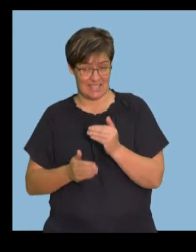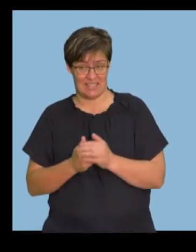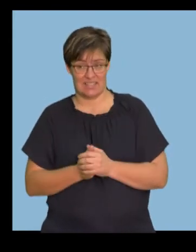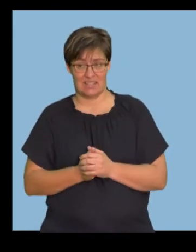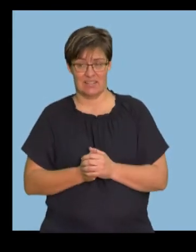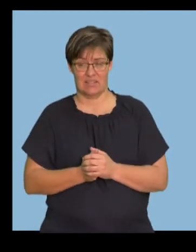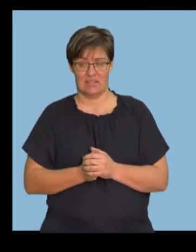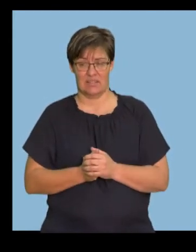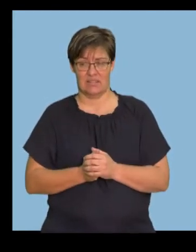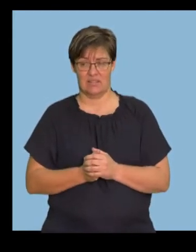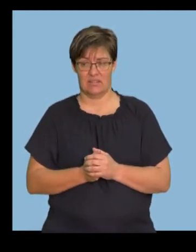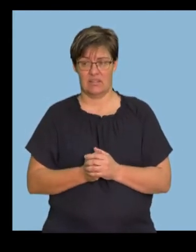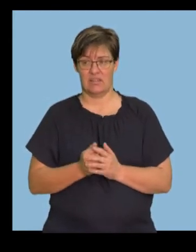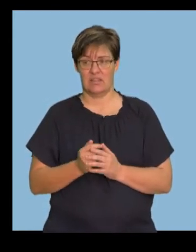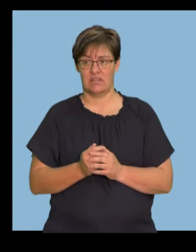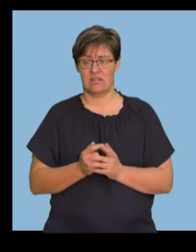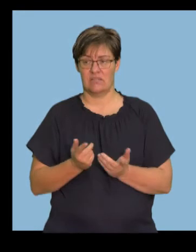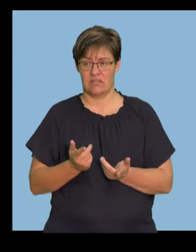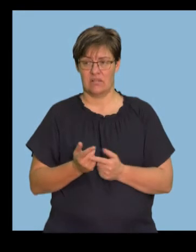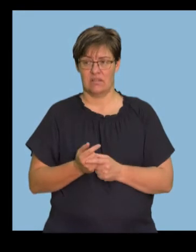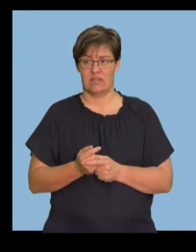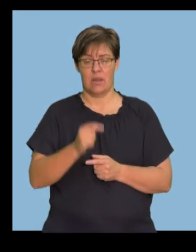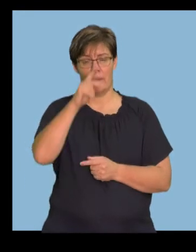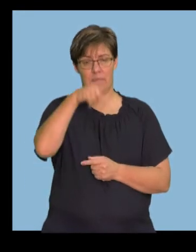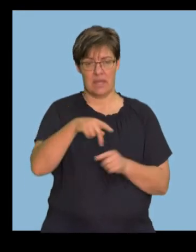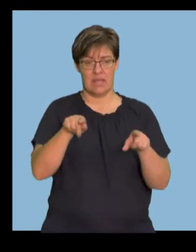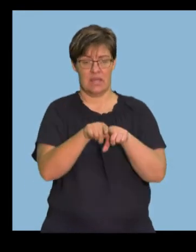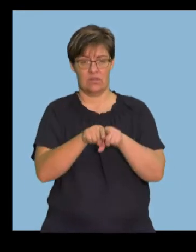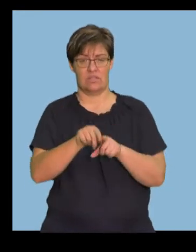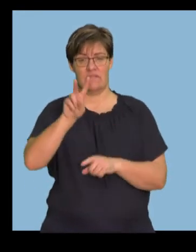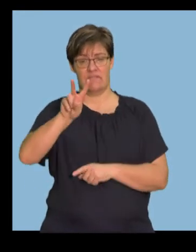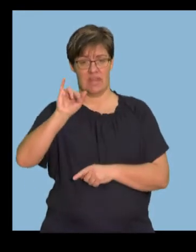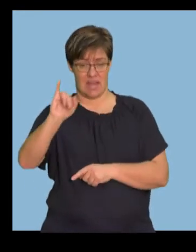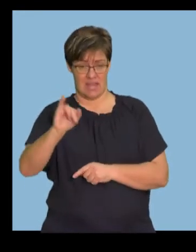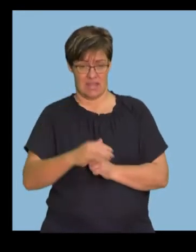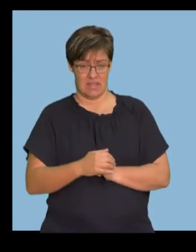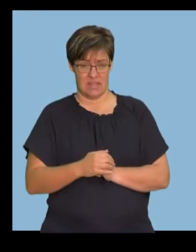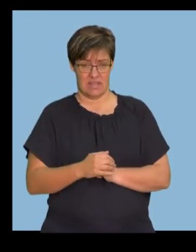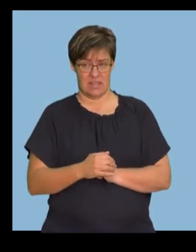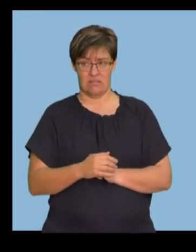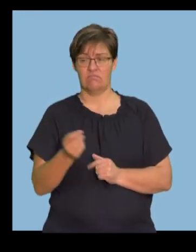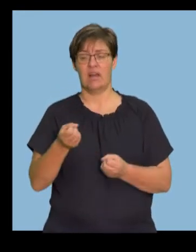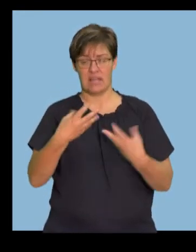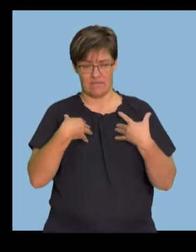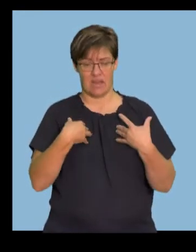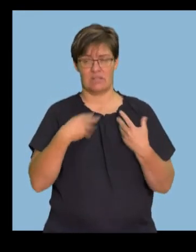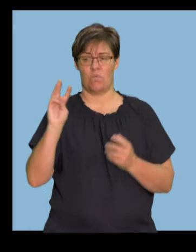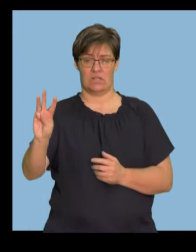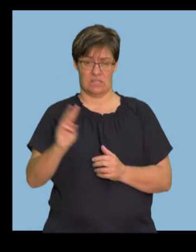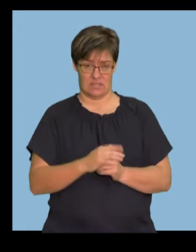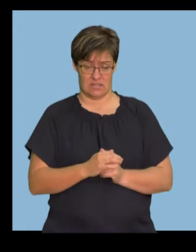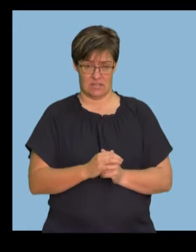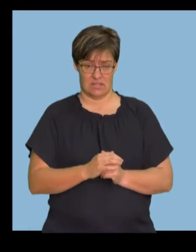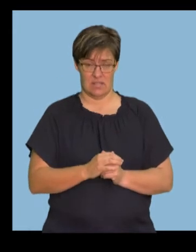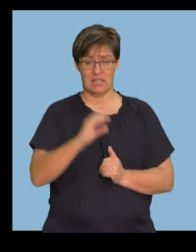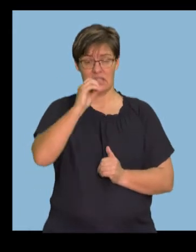of, our current and voltage, which is P is equals to VI, that gives us the power, okay?